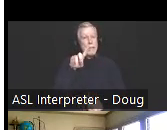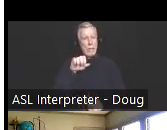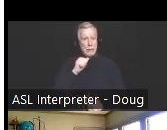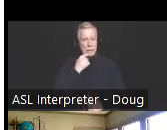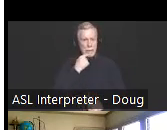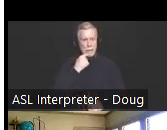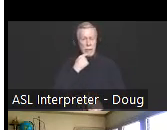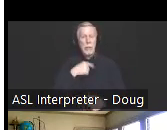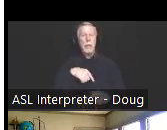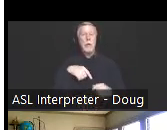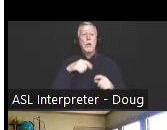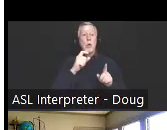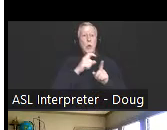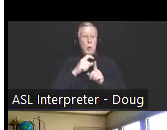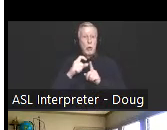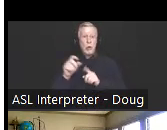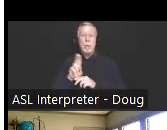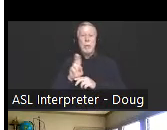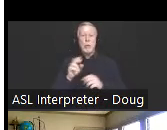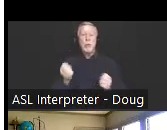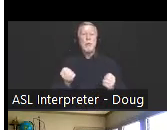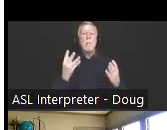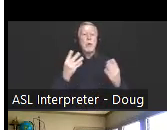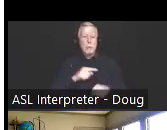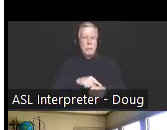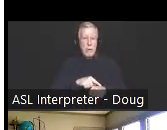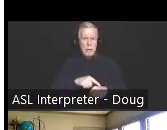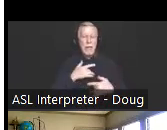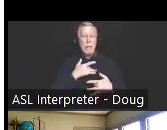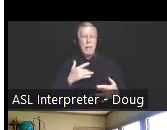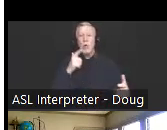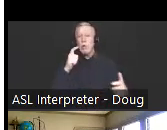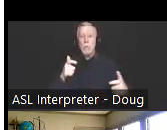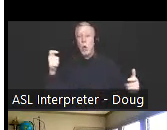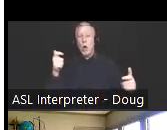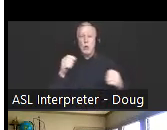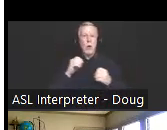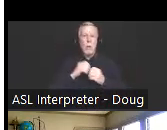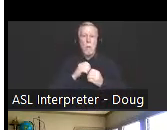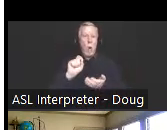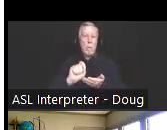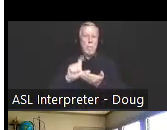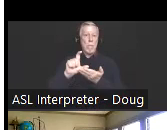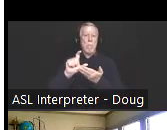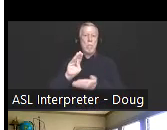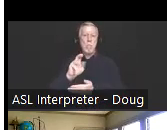the words that are being used multiple times tend to be larger and will bold. So we see a lot